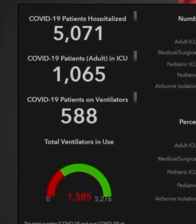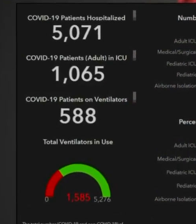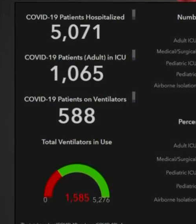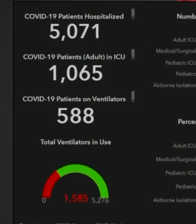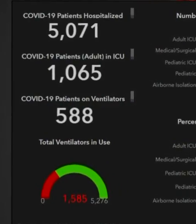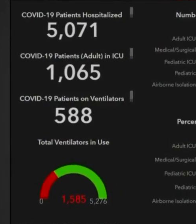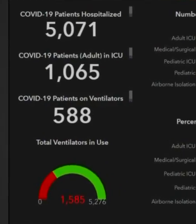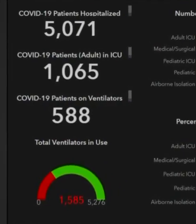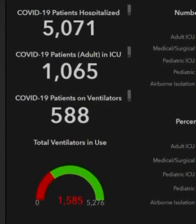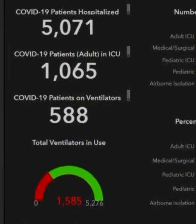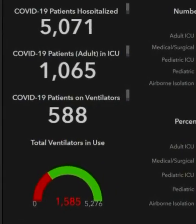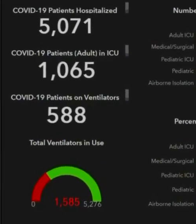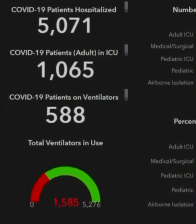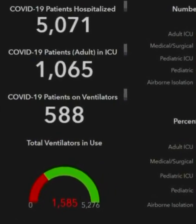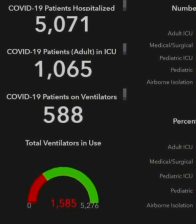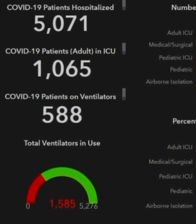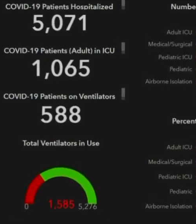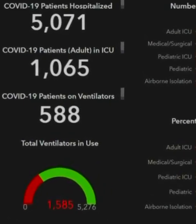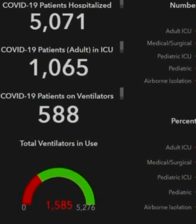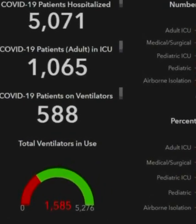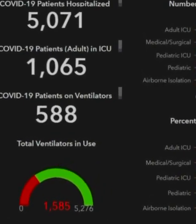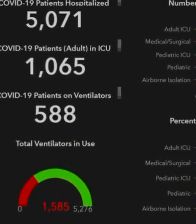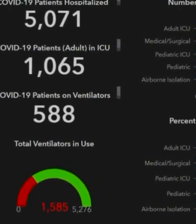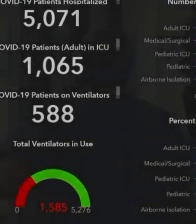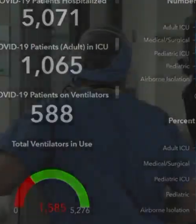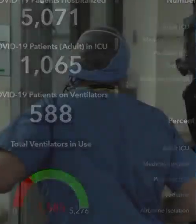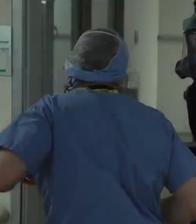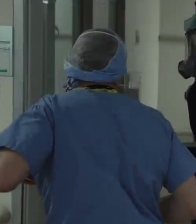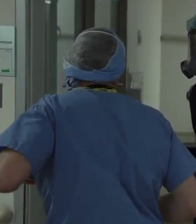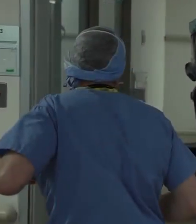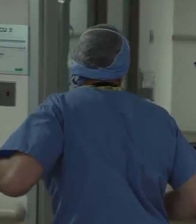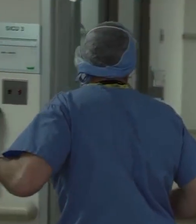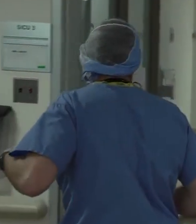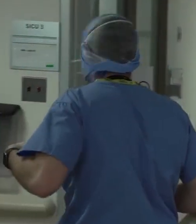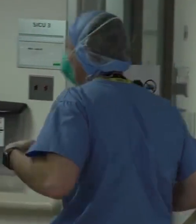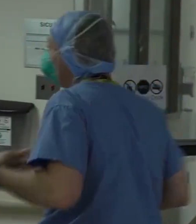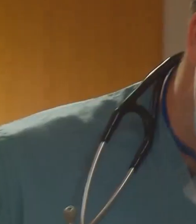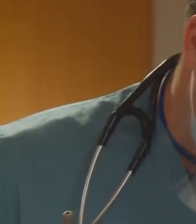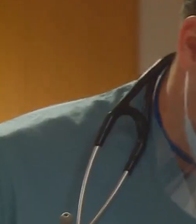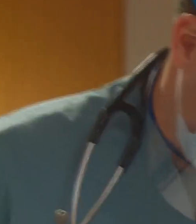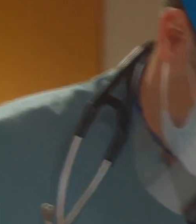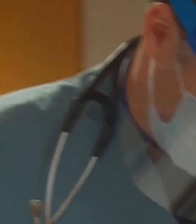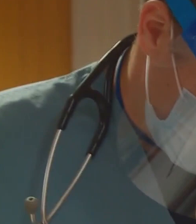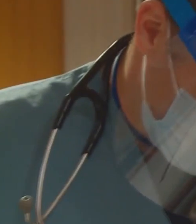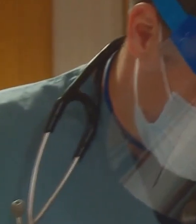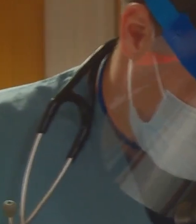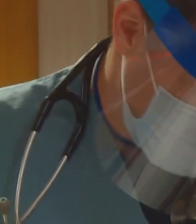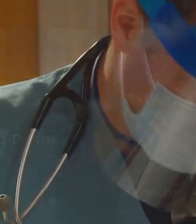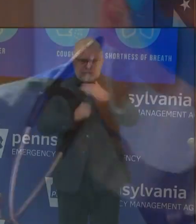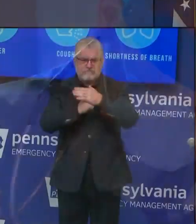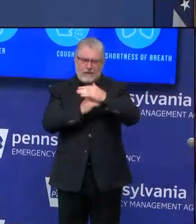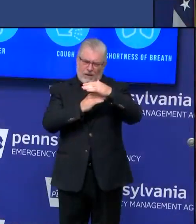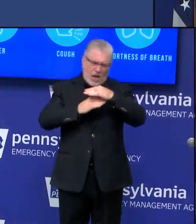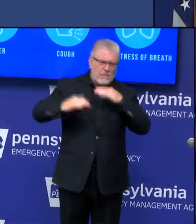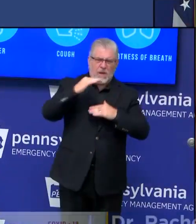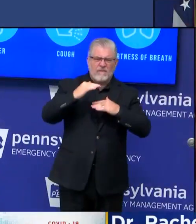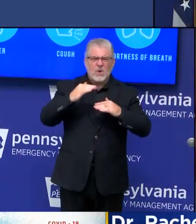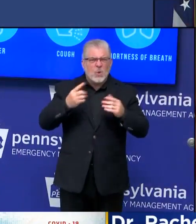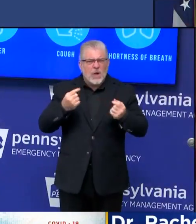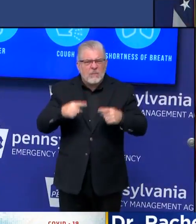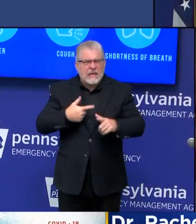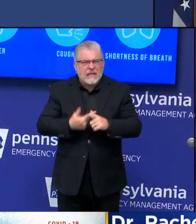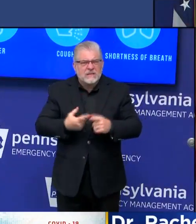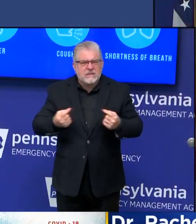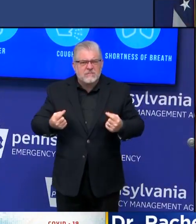Pennsylvania. That's an 85% increase compared to just 2 weeks ago, and ICU beds are running out fast. A